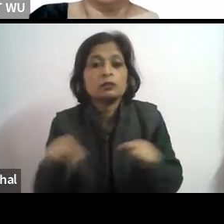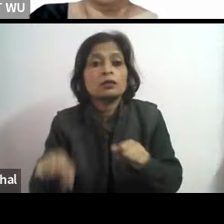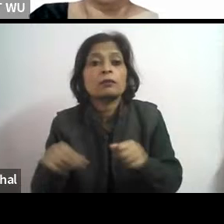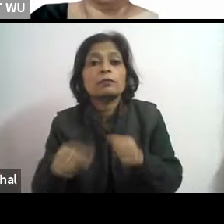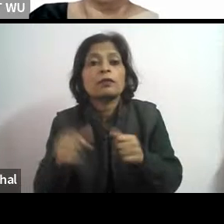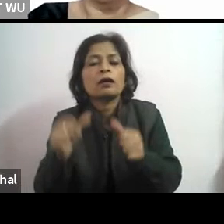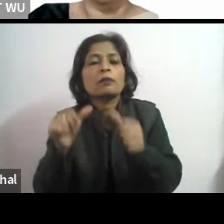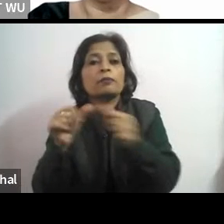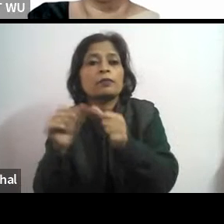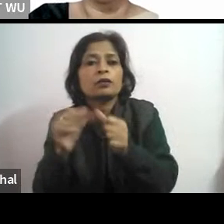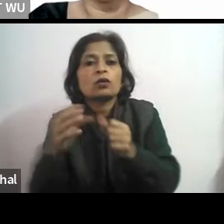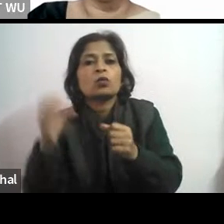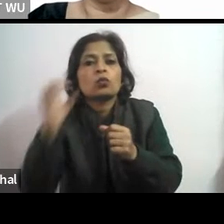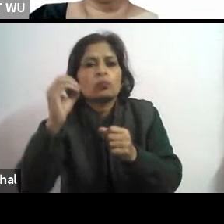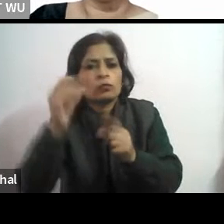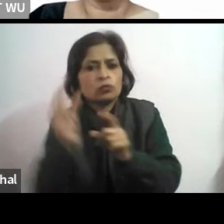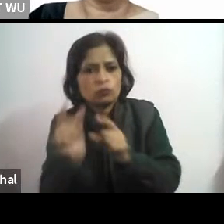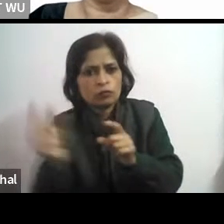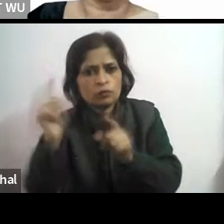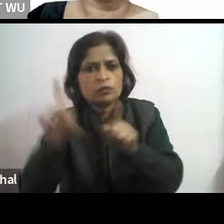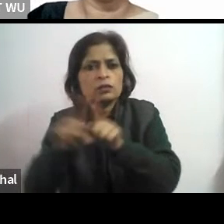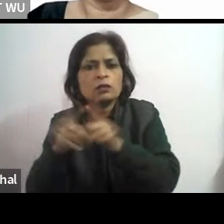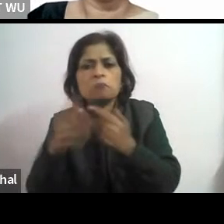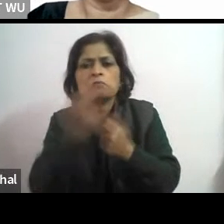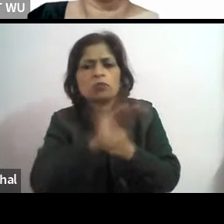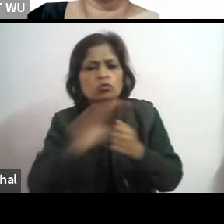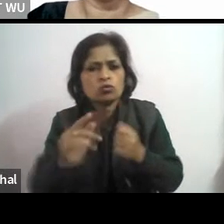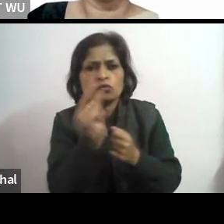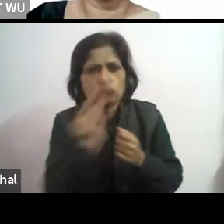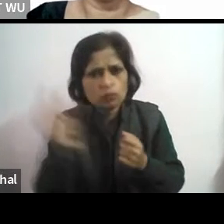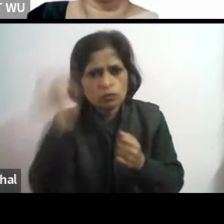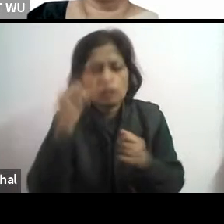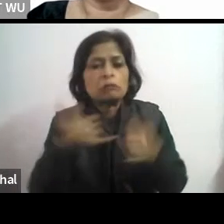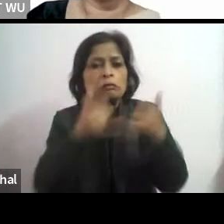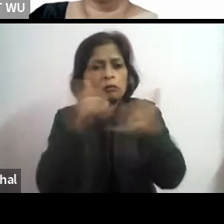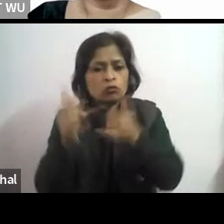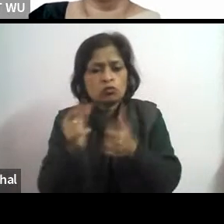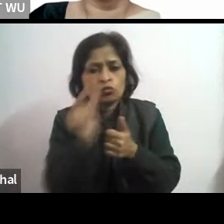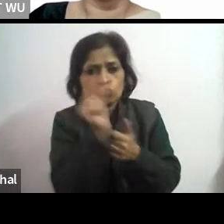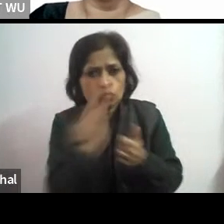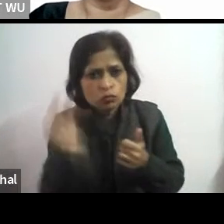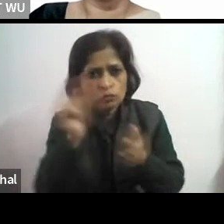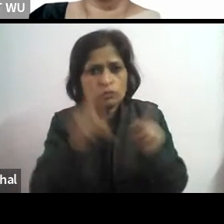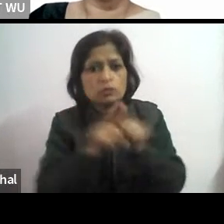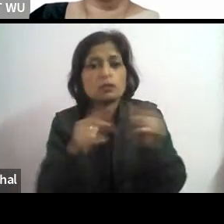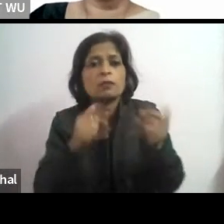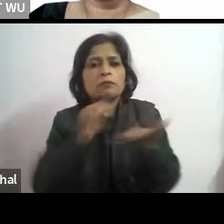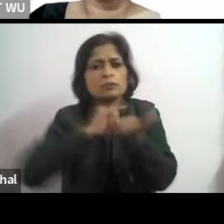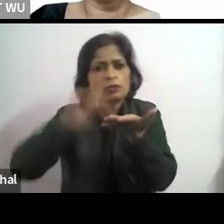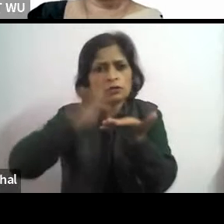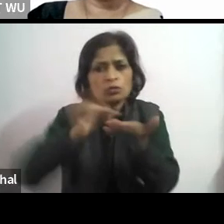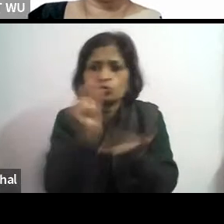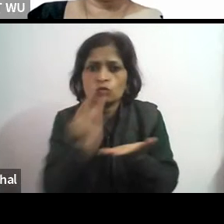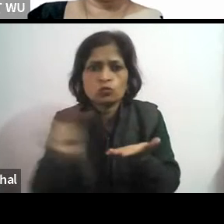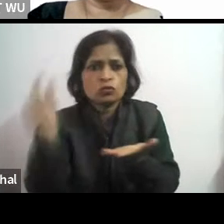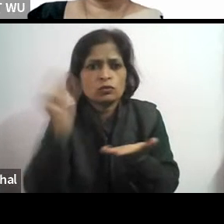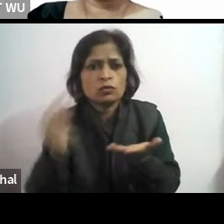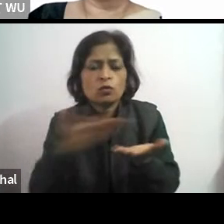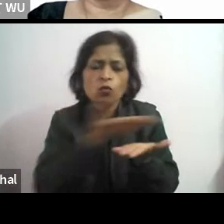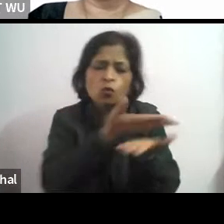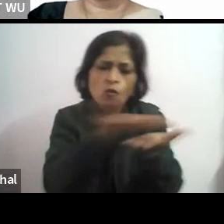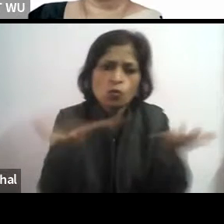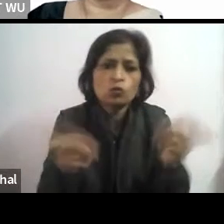University, Teachers University, Children's University, Sports University, Sanskrit University, they will prepare